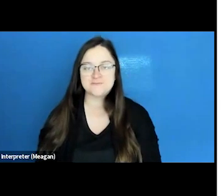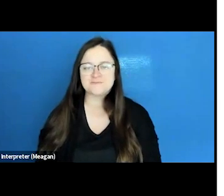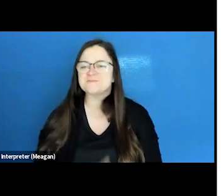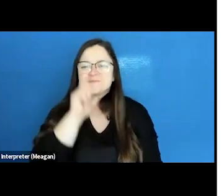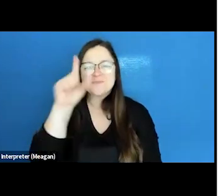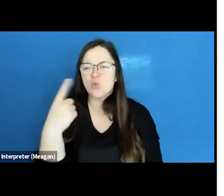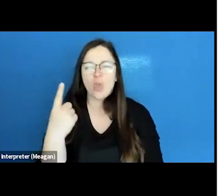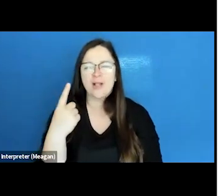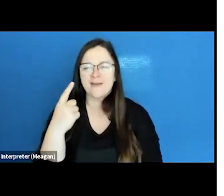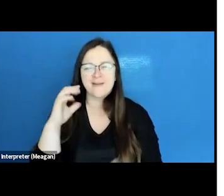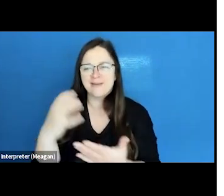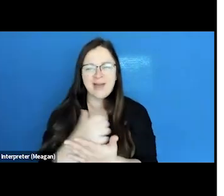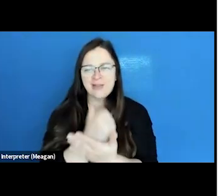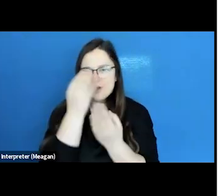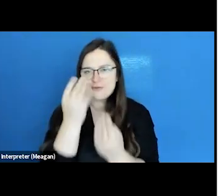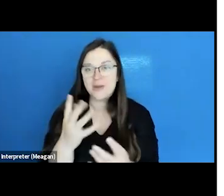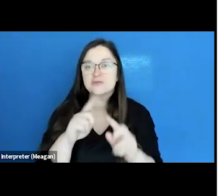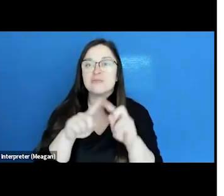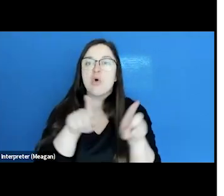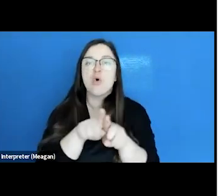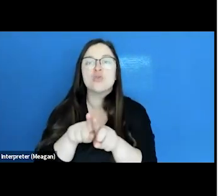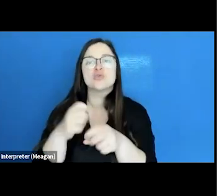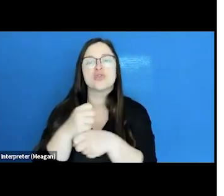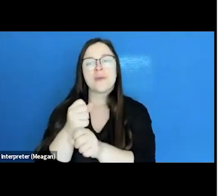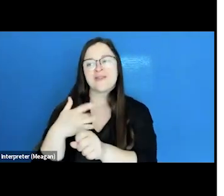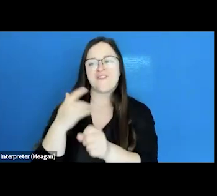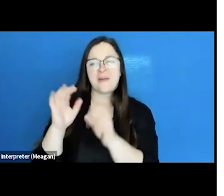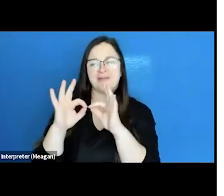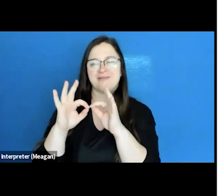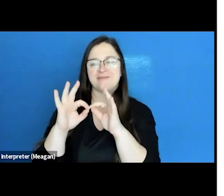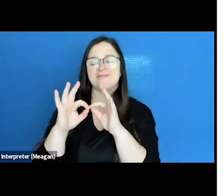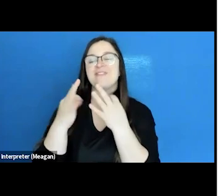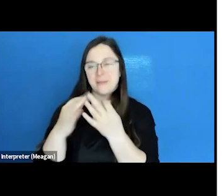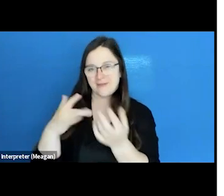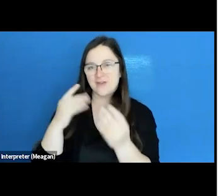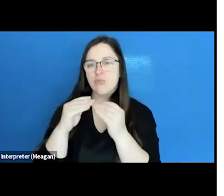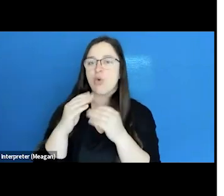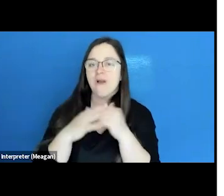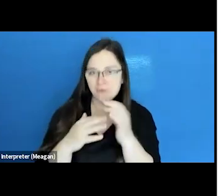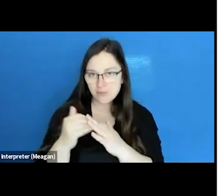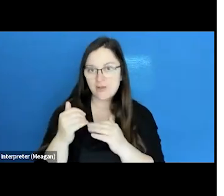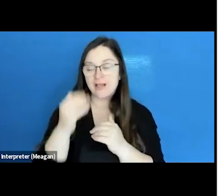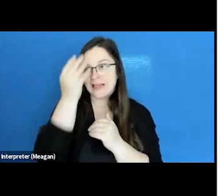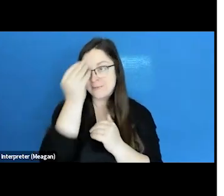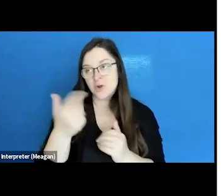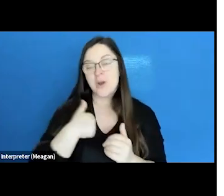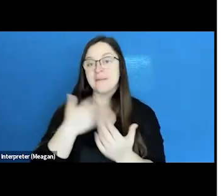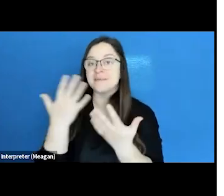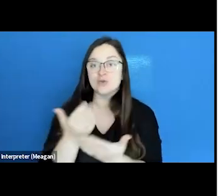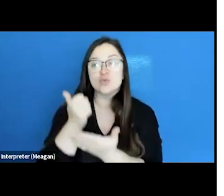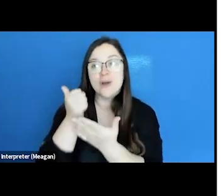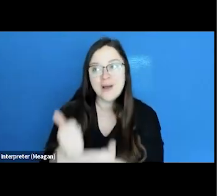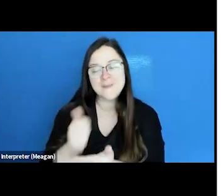gathering information, it's also to put the family at ease and let them know that we're here to help and not to